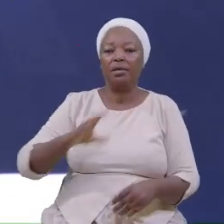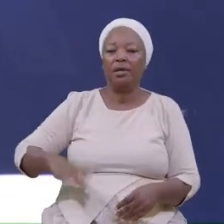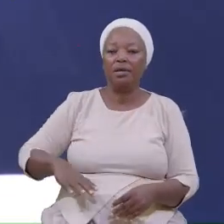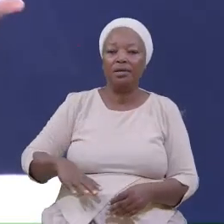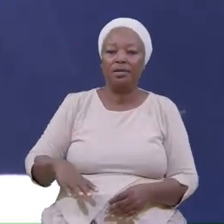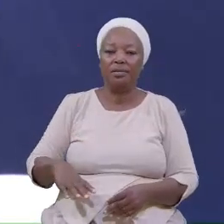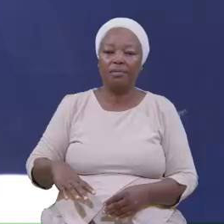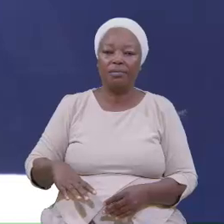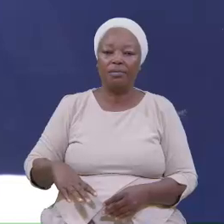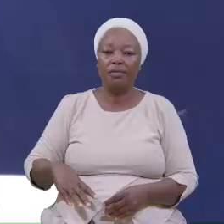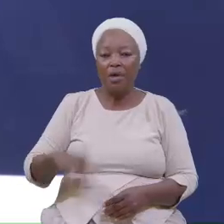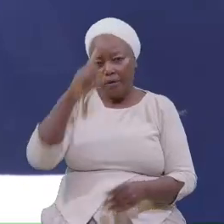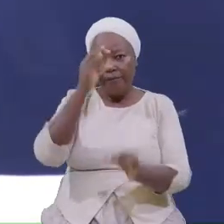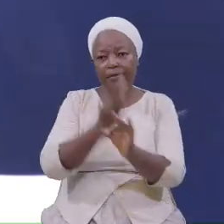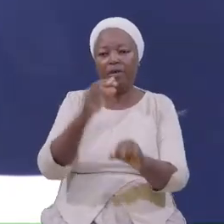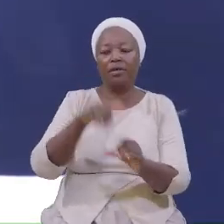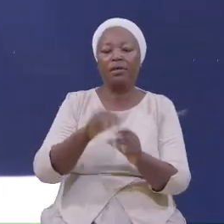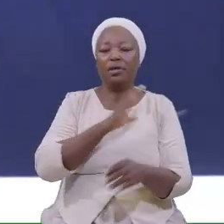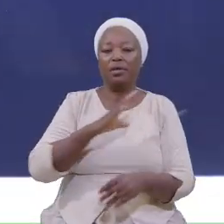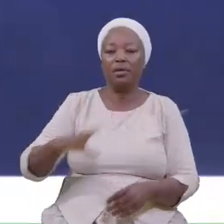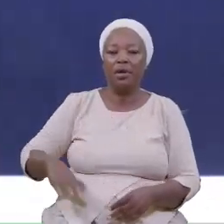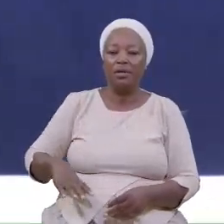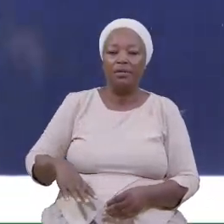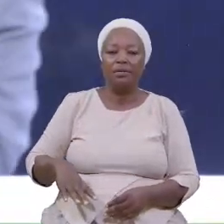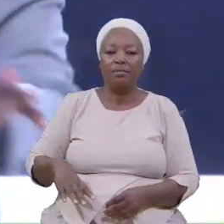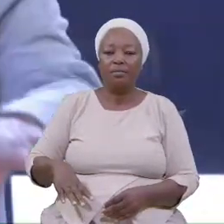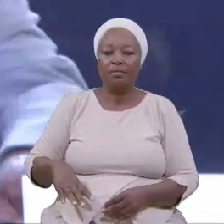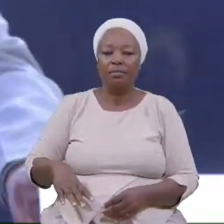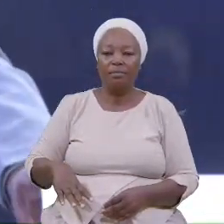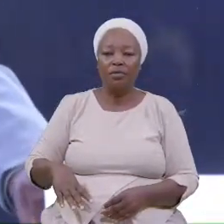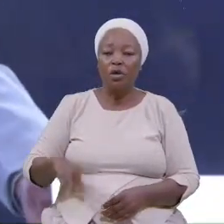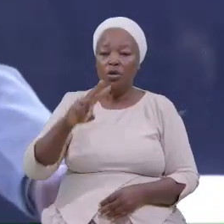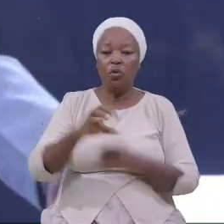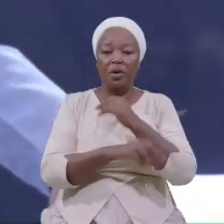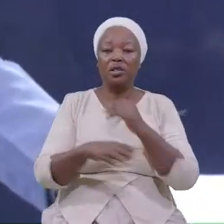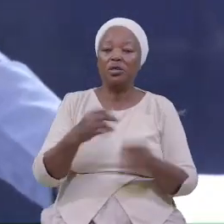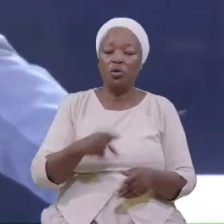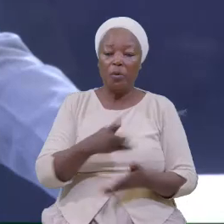Christ. Faith in Christ. Two branches of that faith.